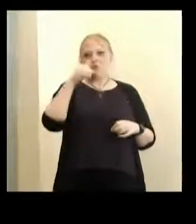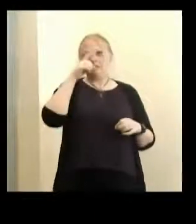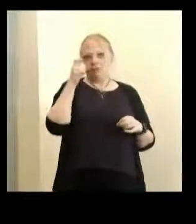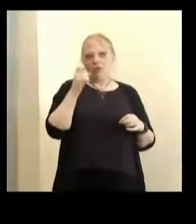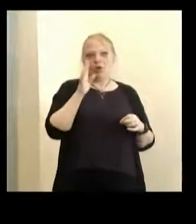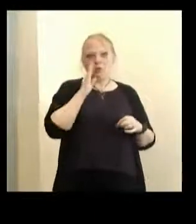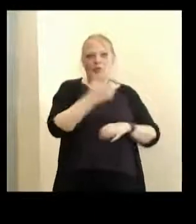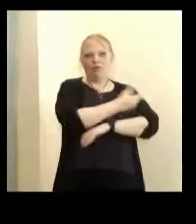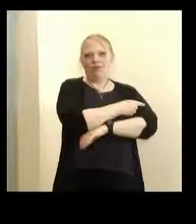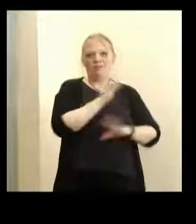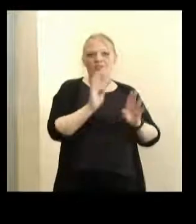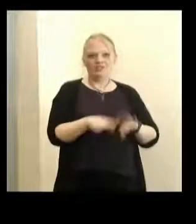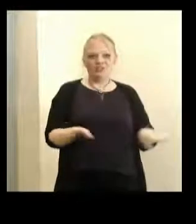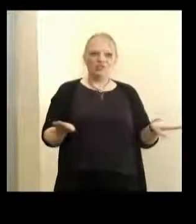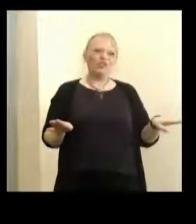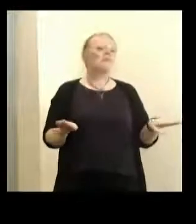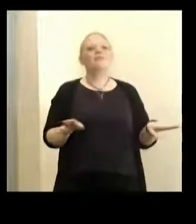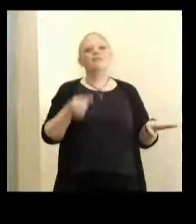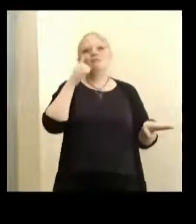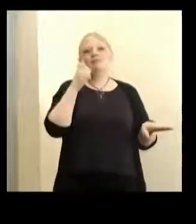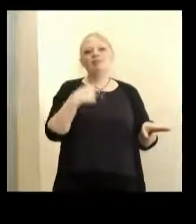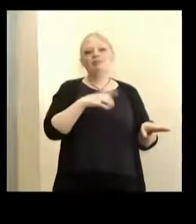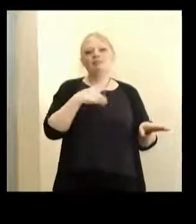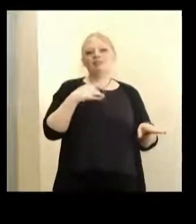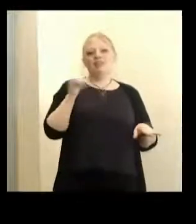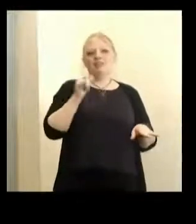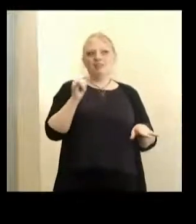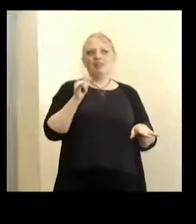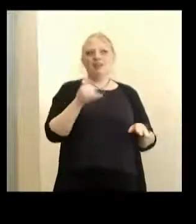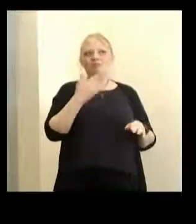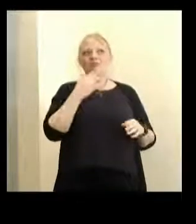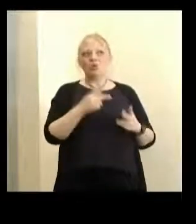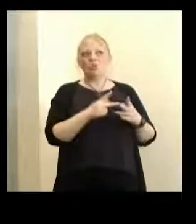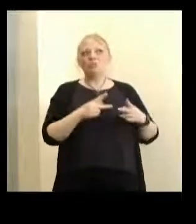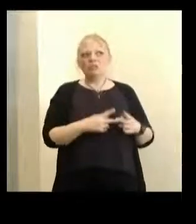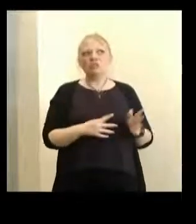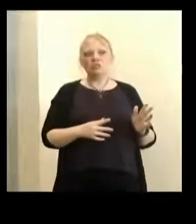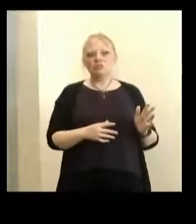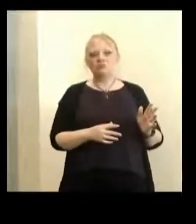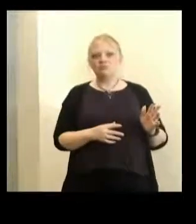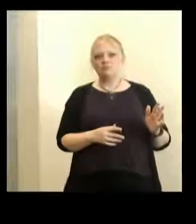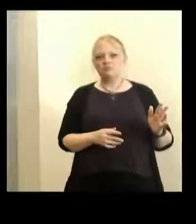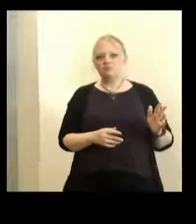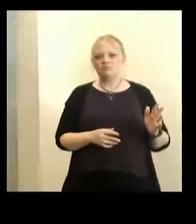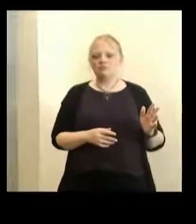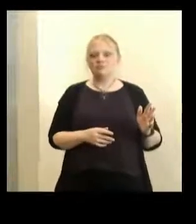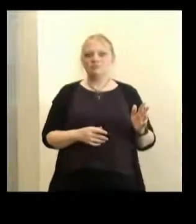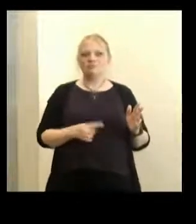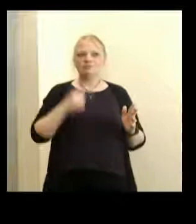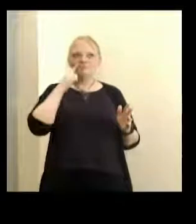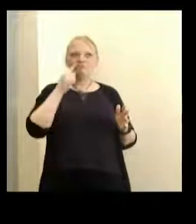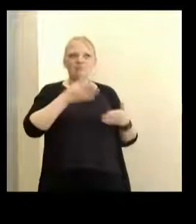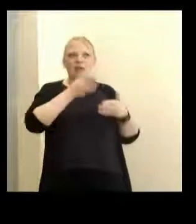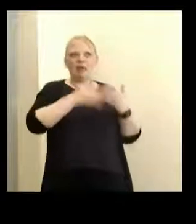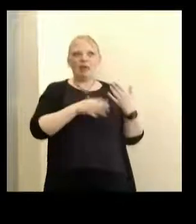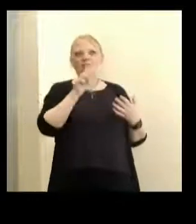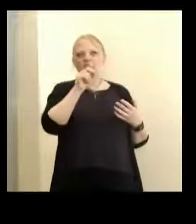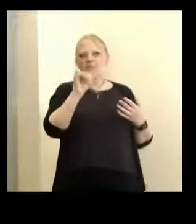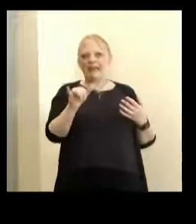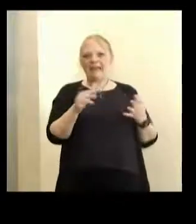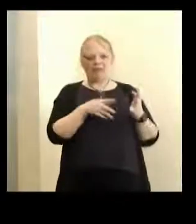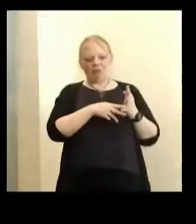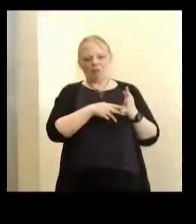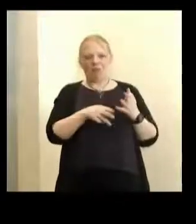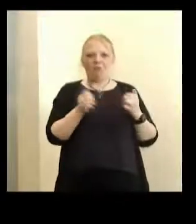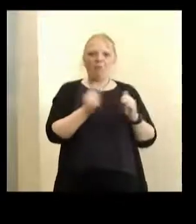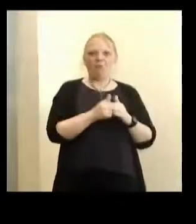vaccinating children because we feel like we're going to be in a pretty good position, certainly by the end of May with regards to adults.